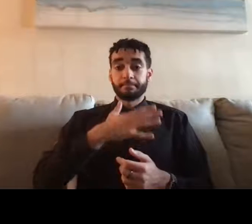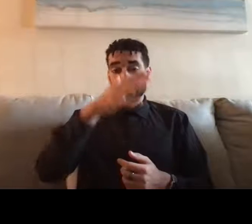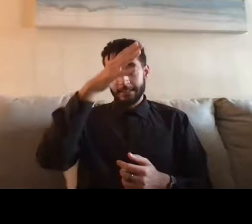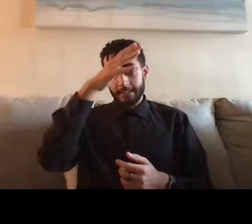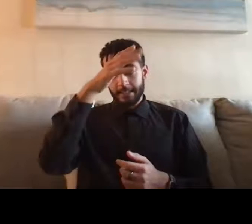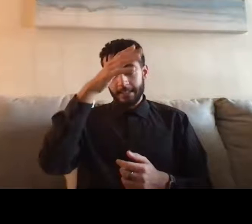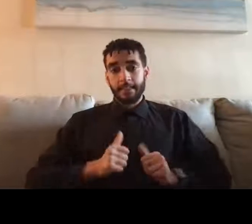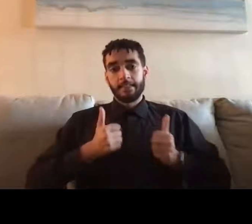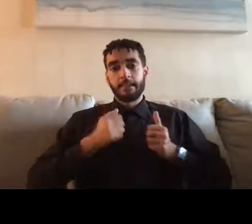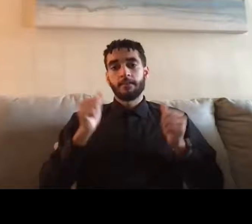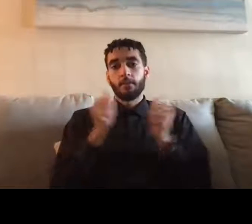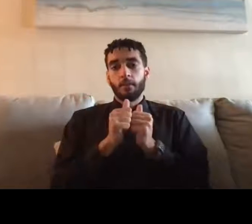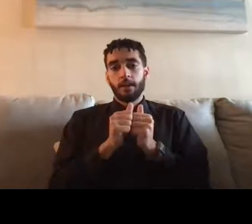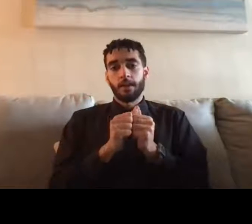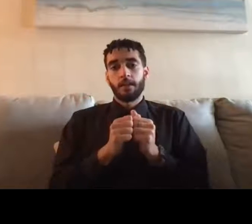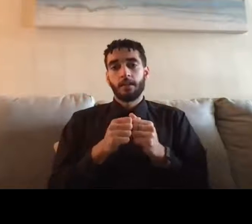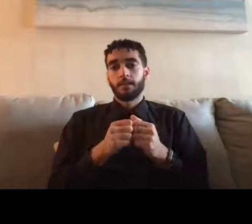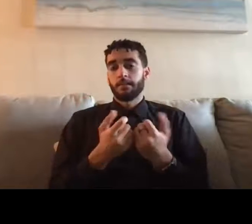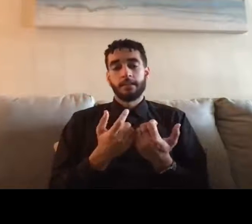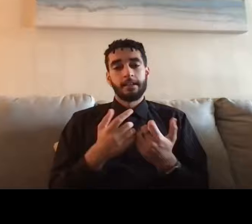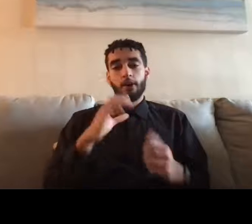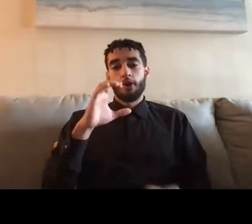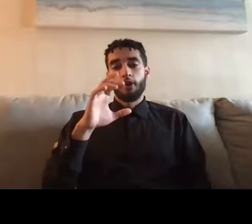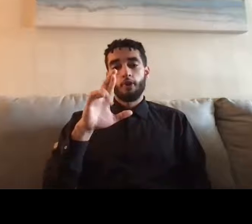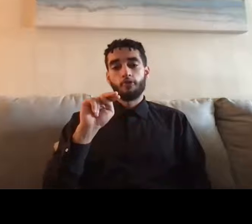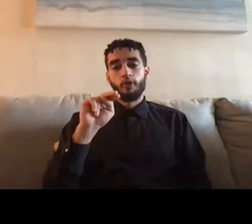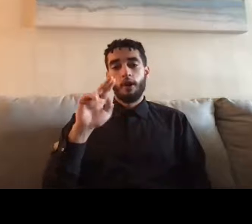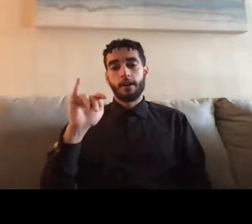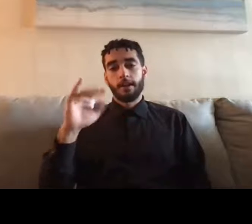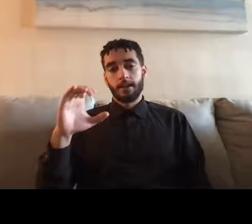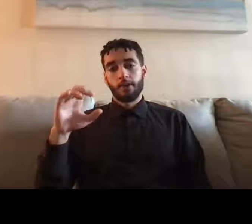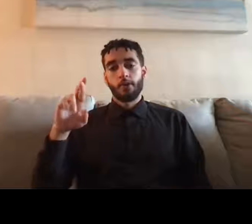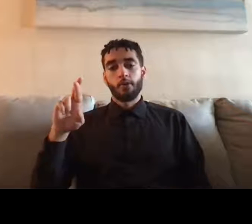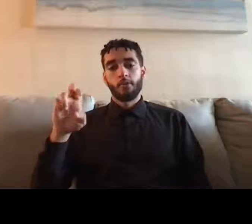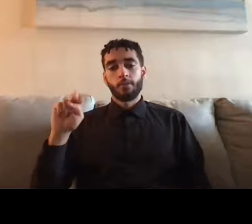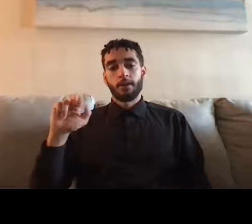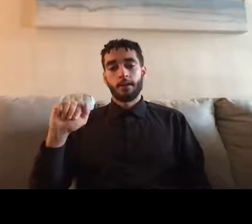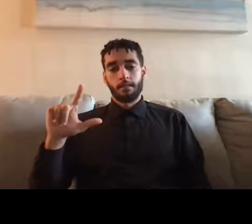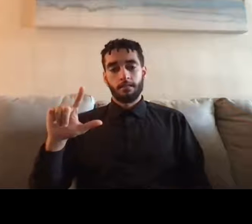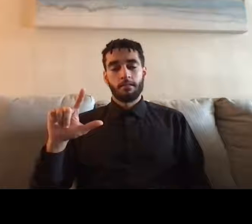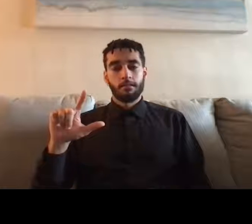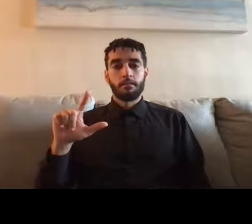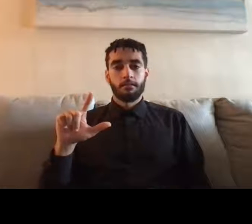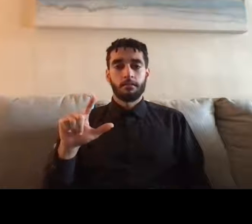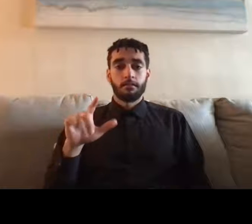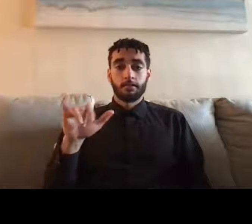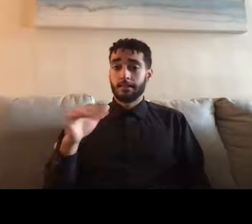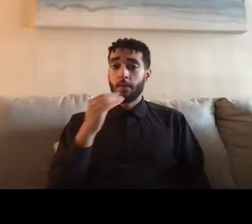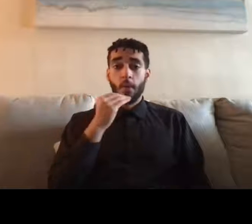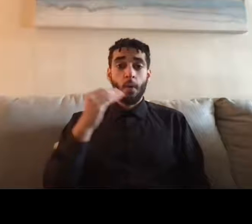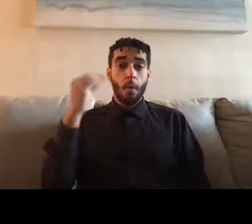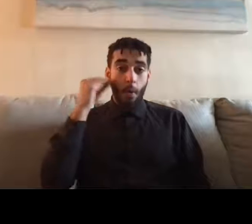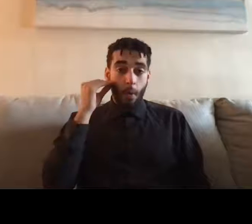chronic renal disease and on dialysis. We were the first family in California to do home